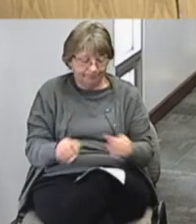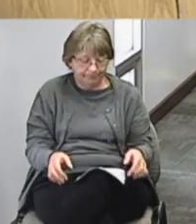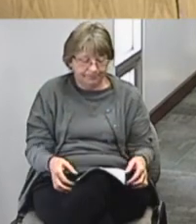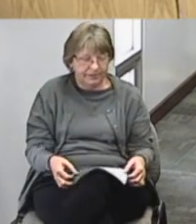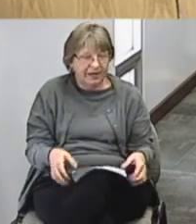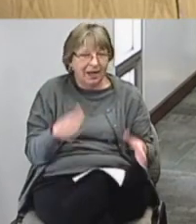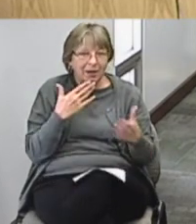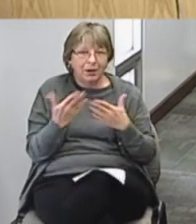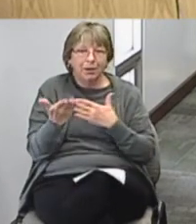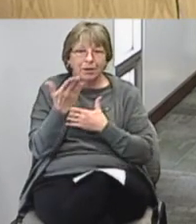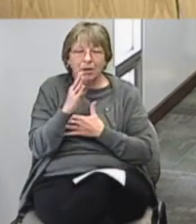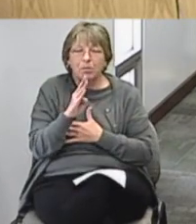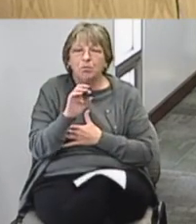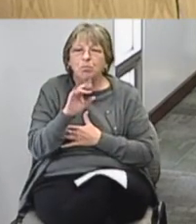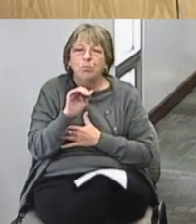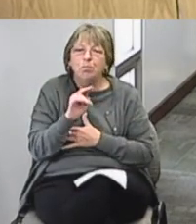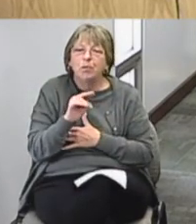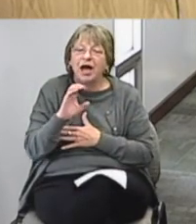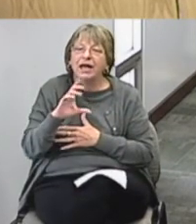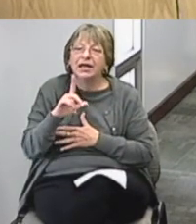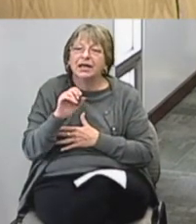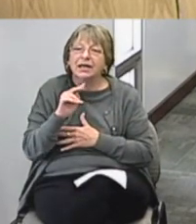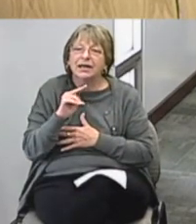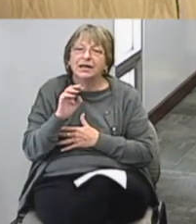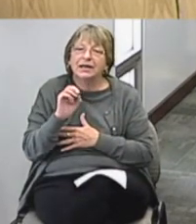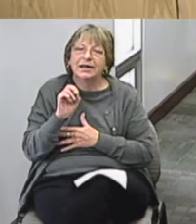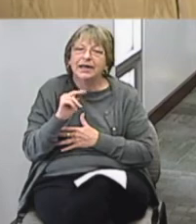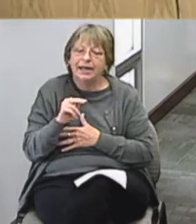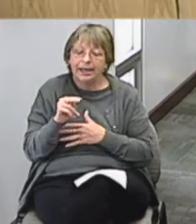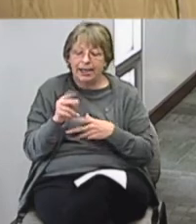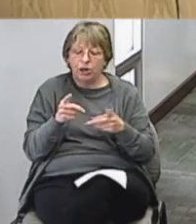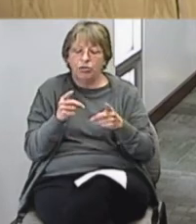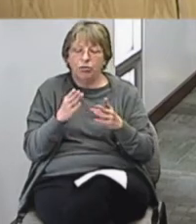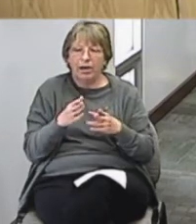Good morning. My name is Brian Clennon. I'm the Director of Public Works.